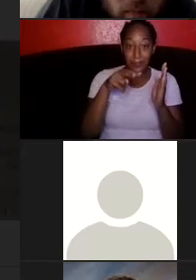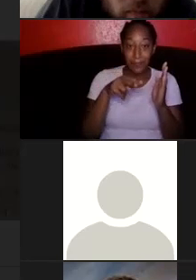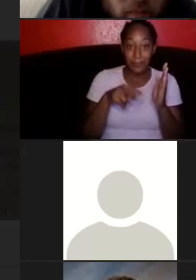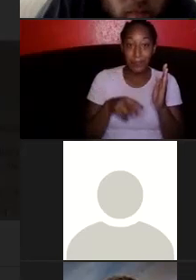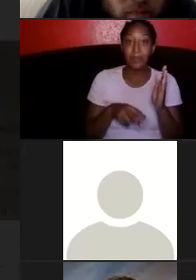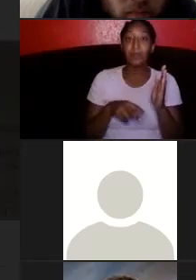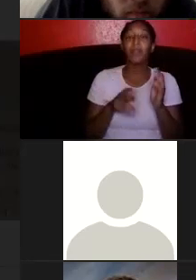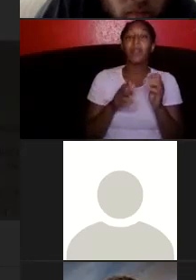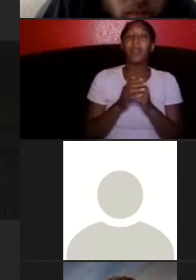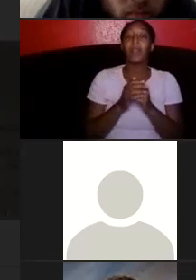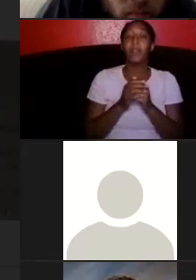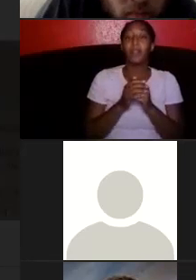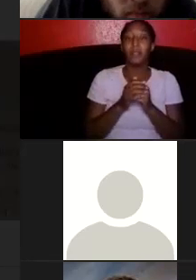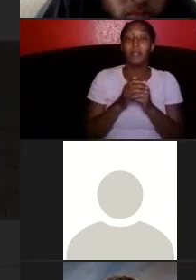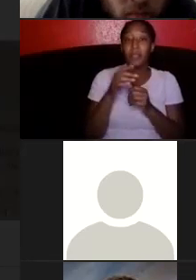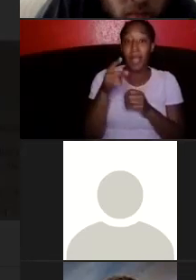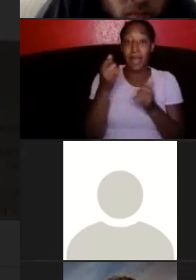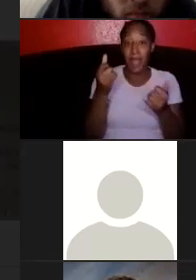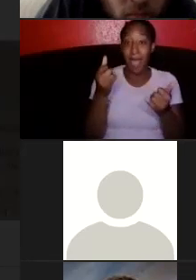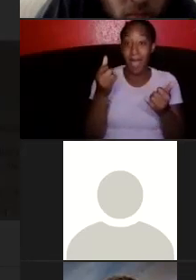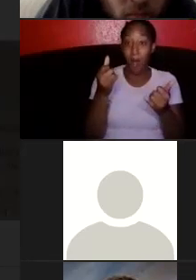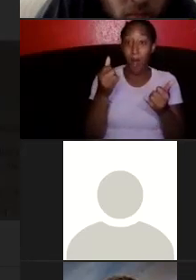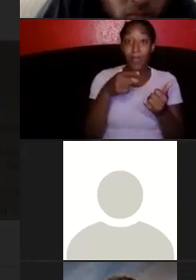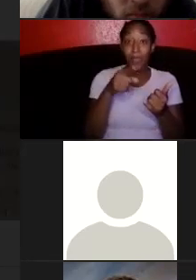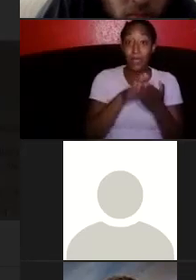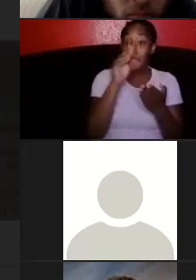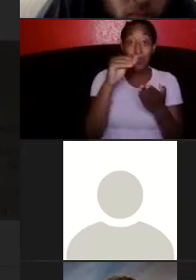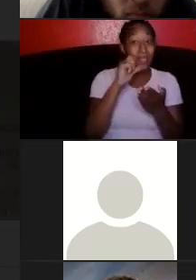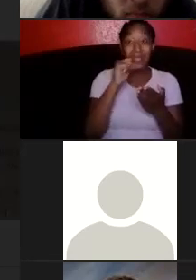earth's surface. So now they're not on the planet.